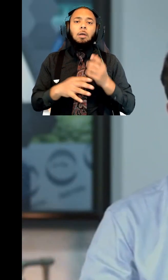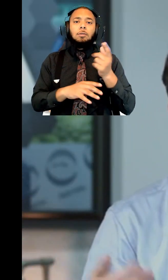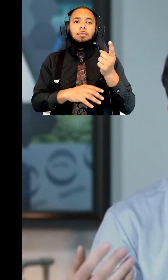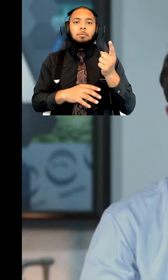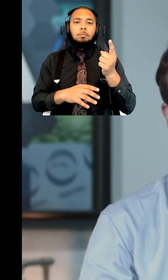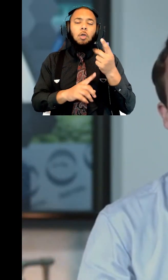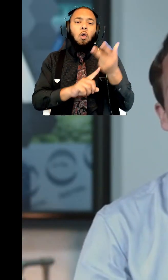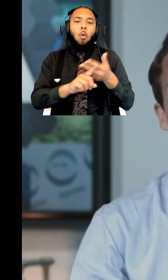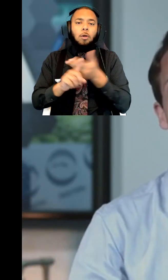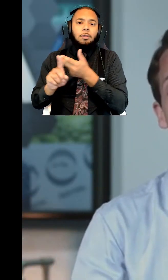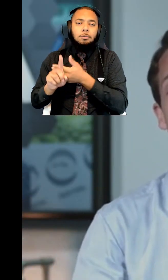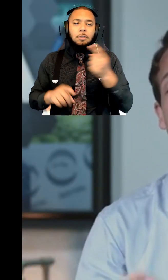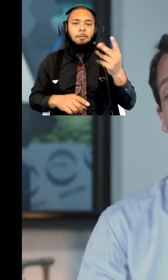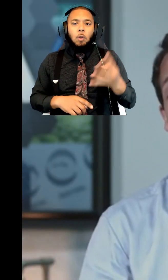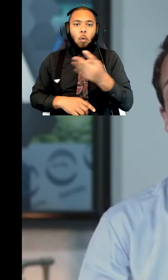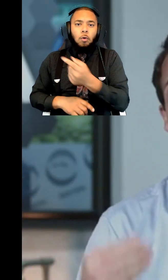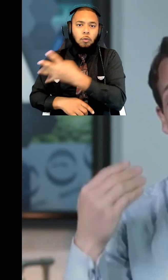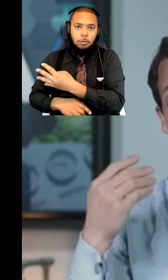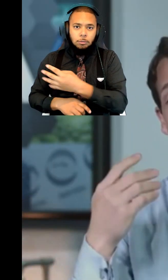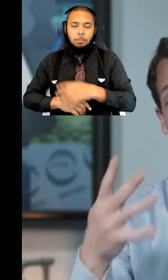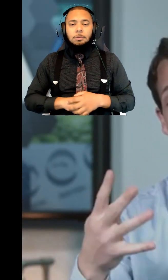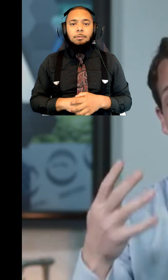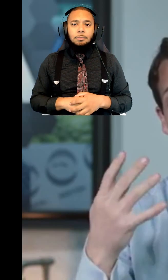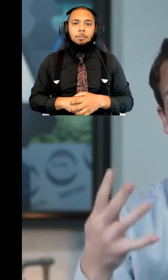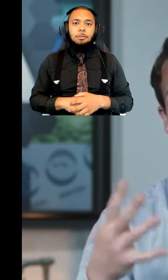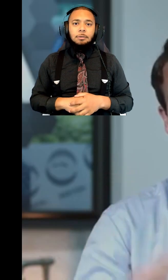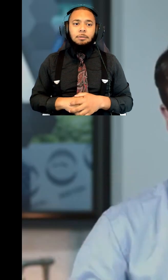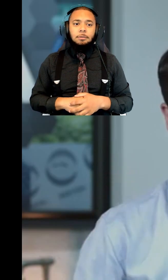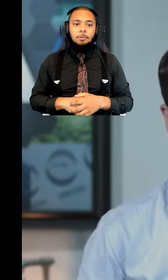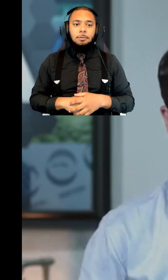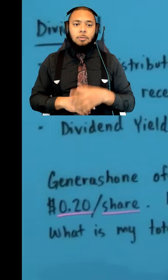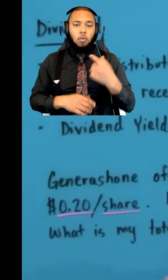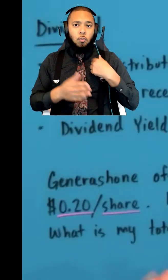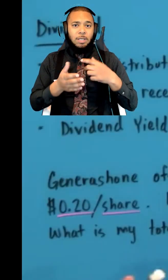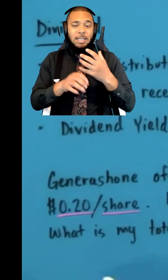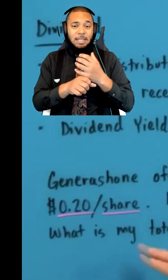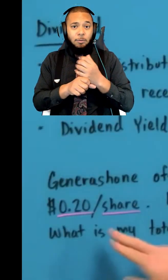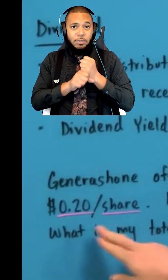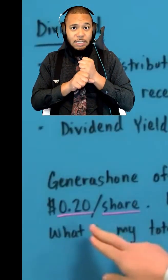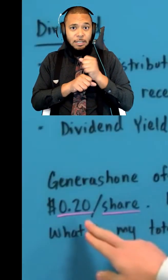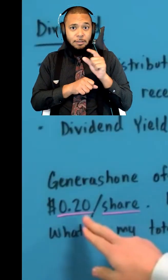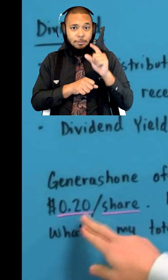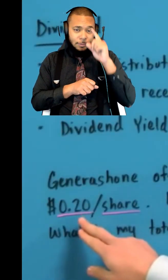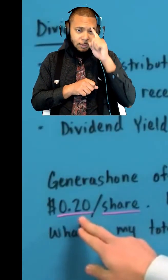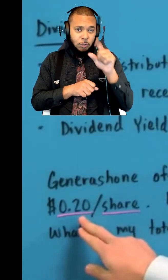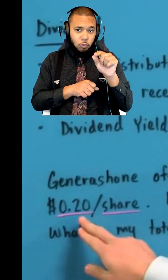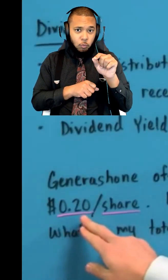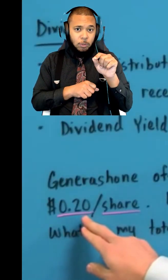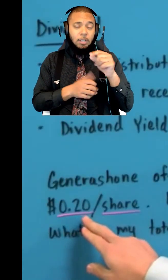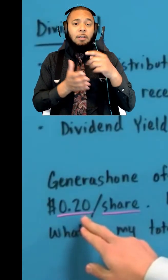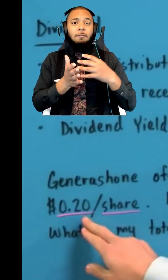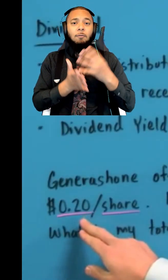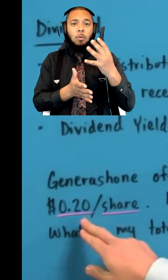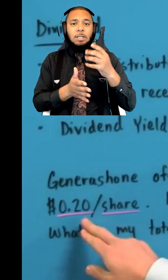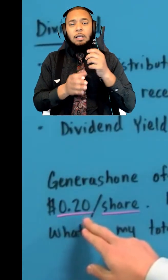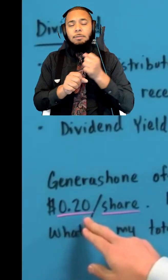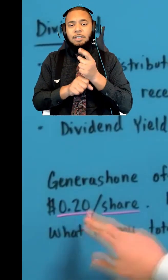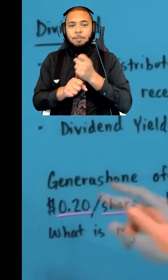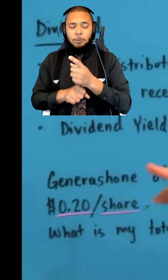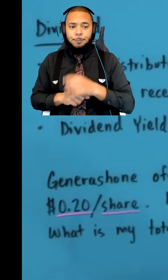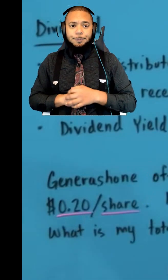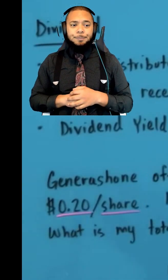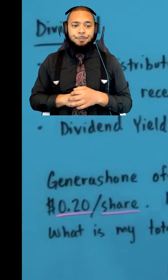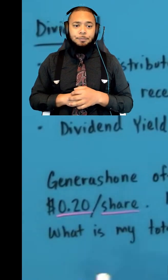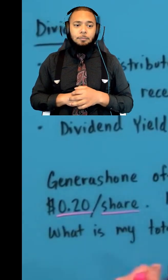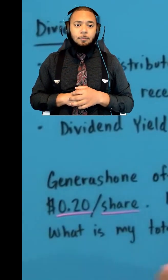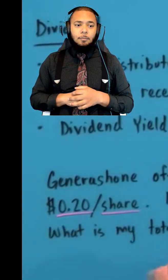that 20 cents by 4 because we're going to get that 20 cents 4 times in the year. So our annual dividend is not 20 cents,